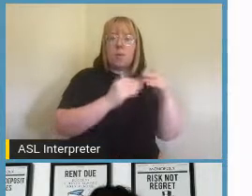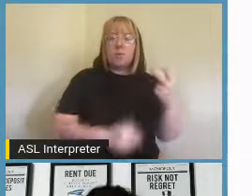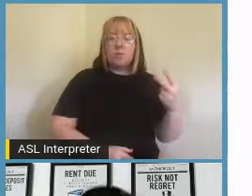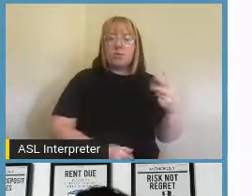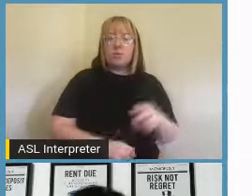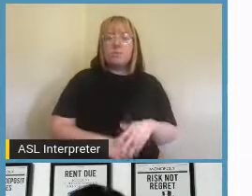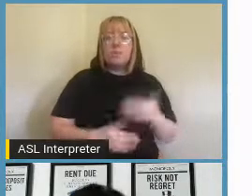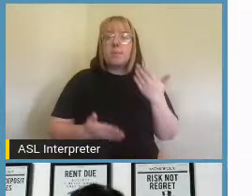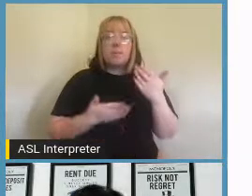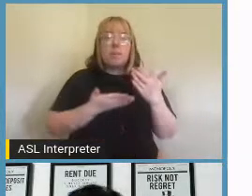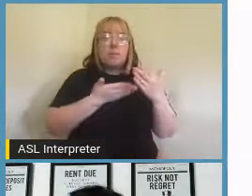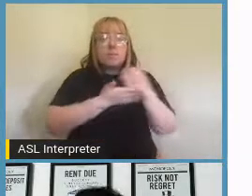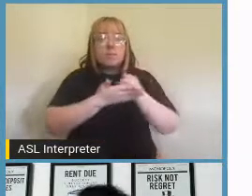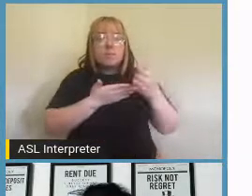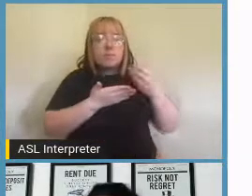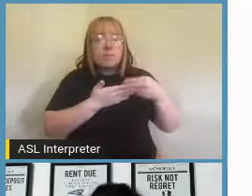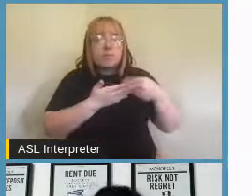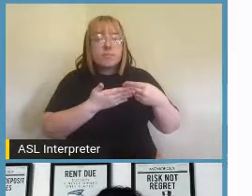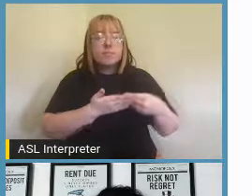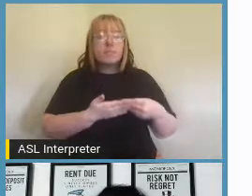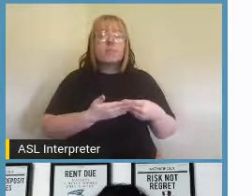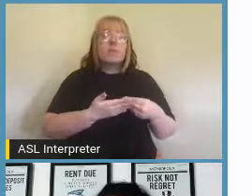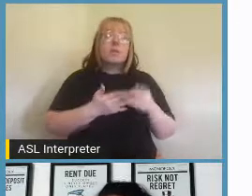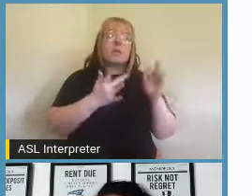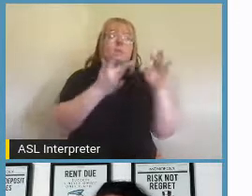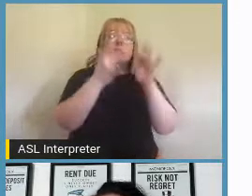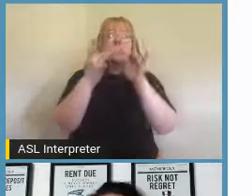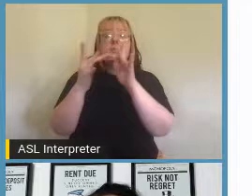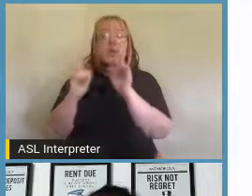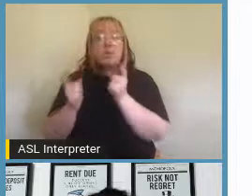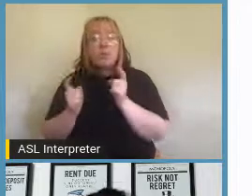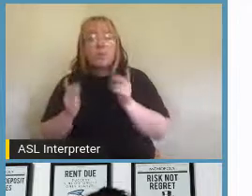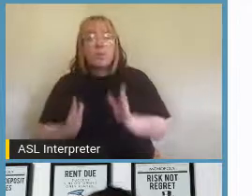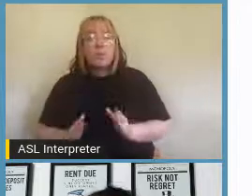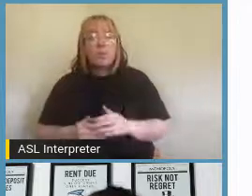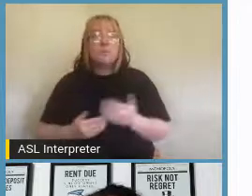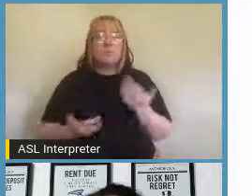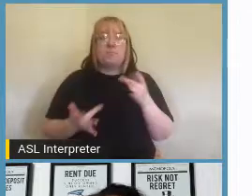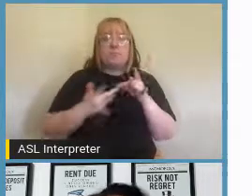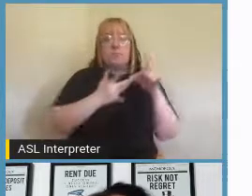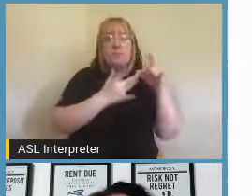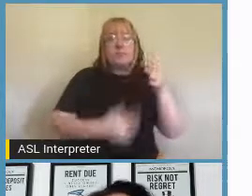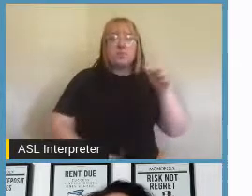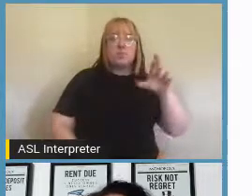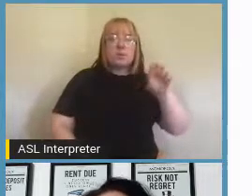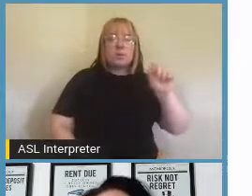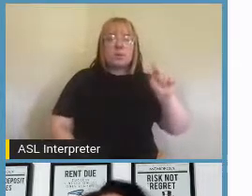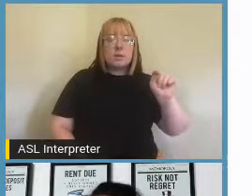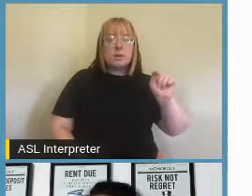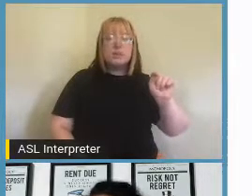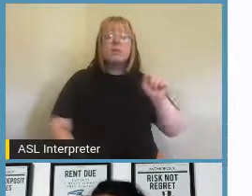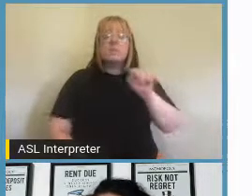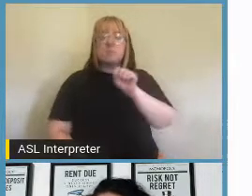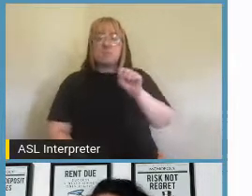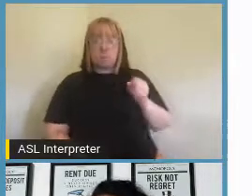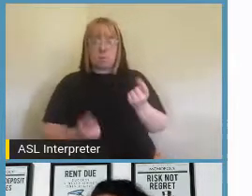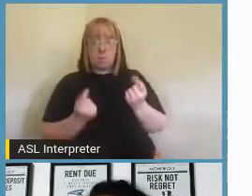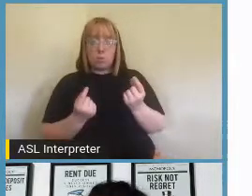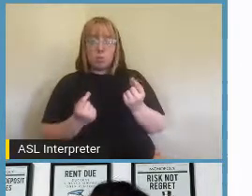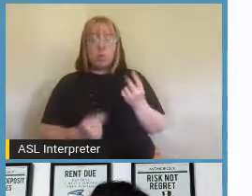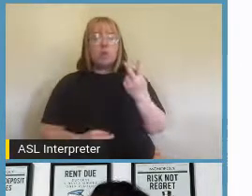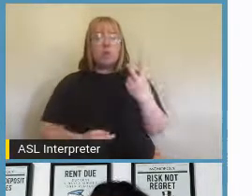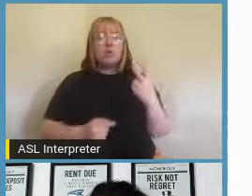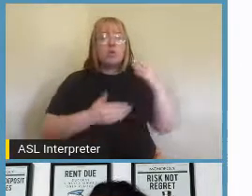this is outreaching for donors or special guests. On our side, we do something that is called kind of a 2-column